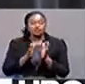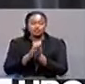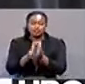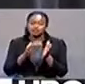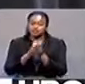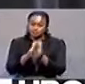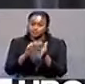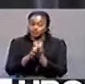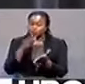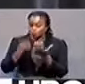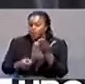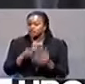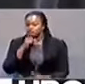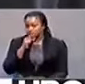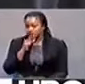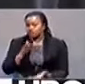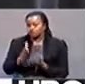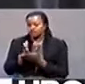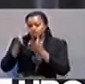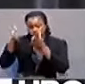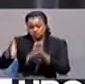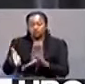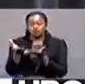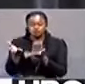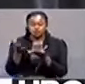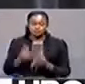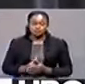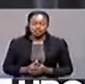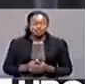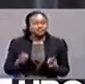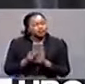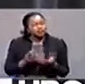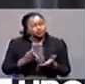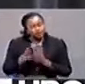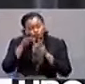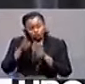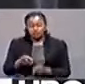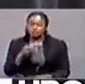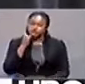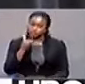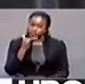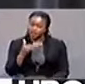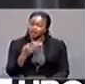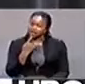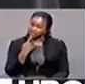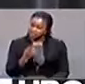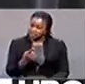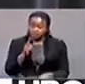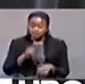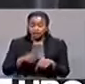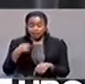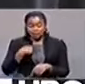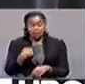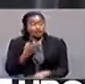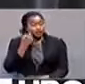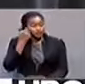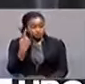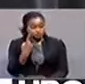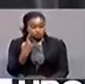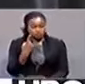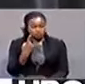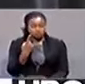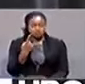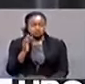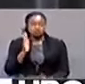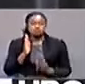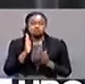description of what the man was. And Right Honorable Speaker, I want to say, when I learned that the bishop